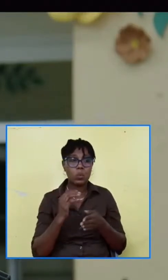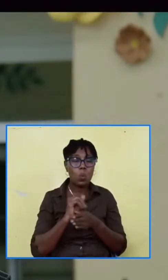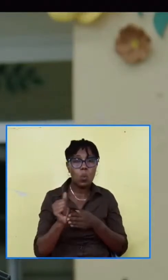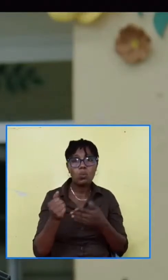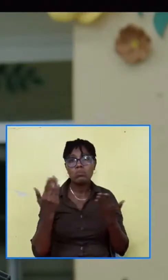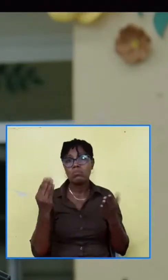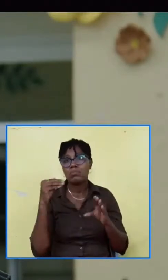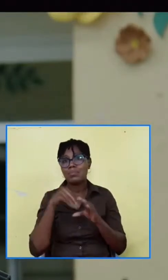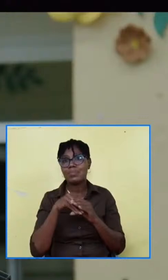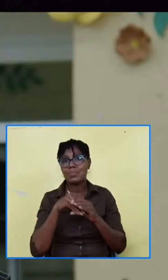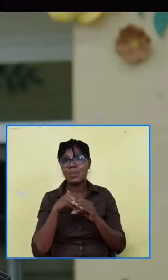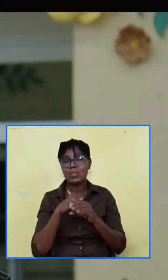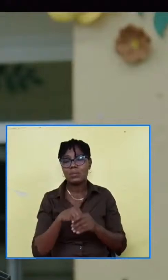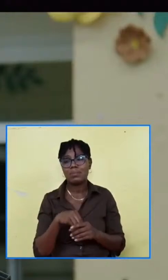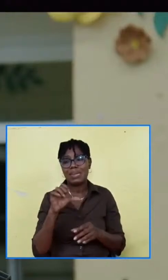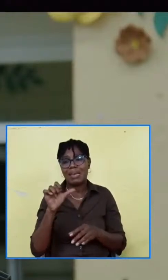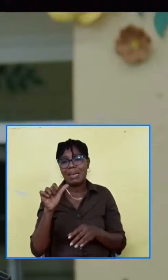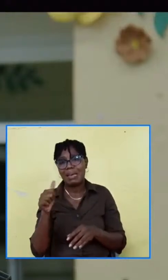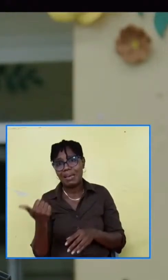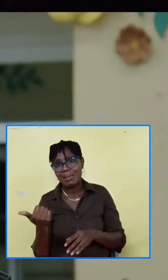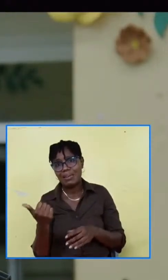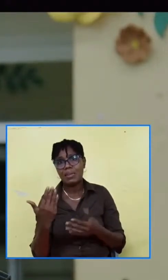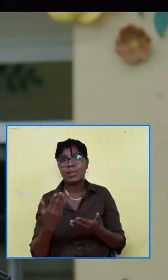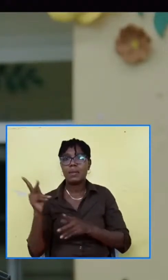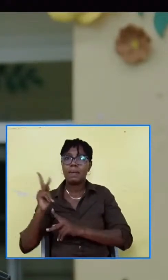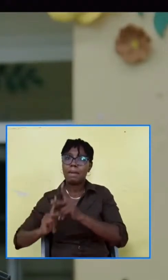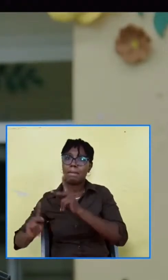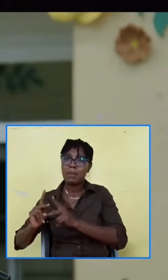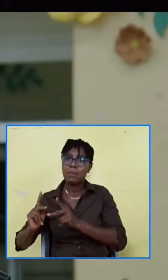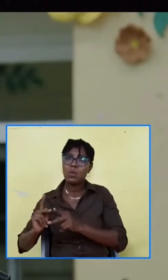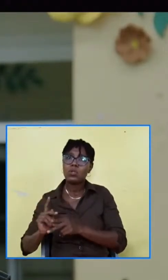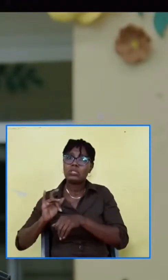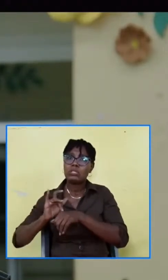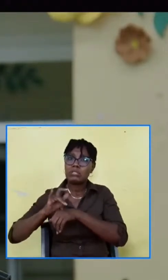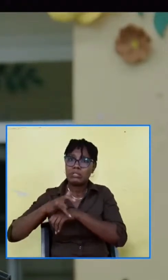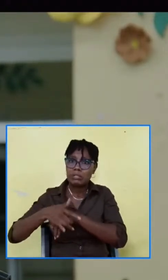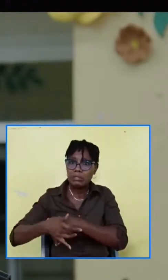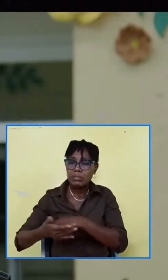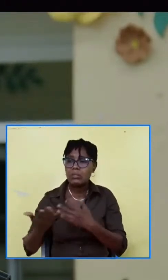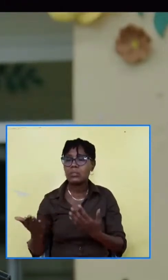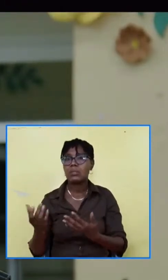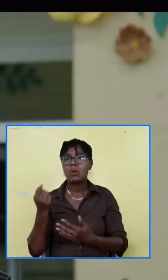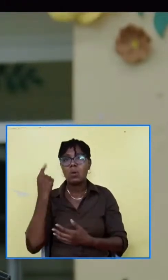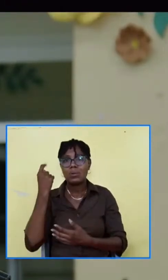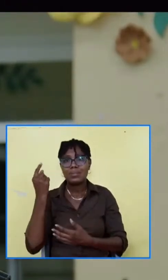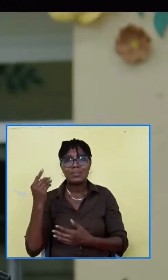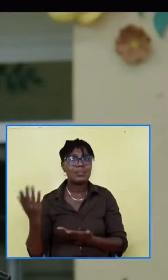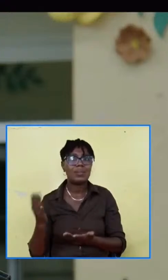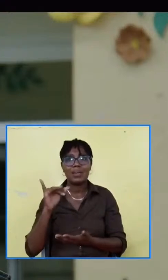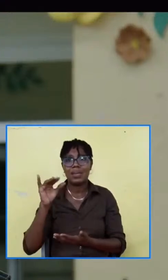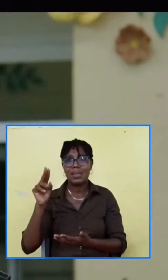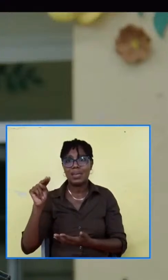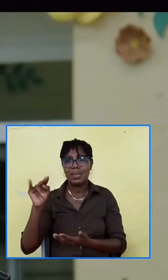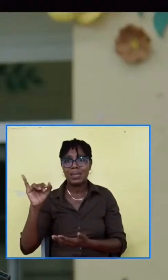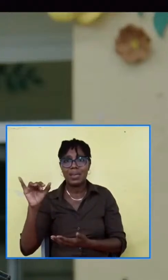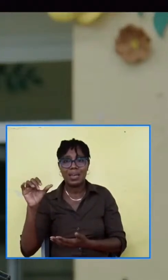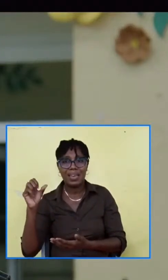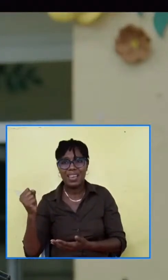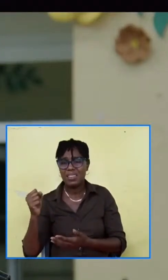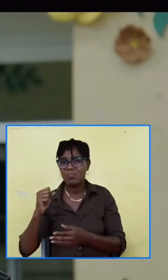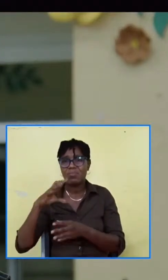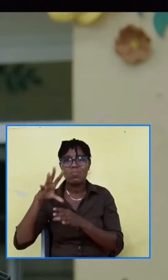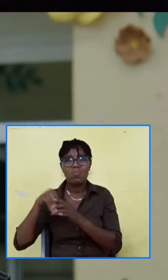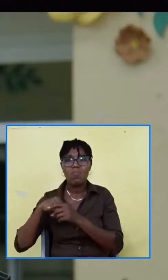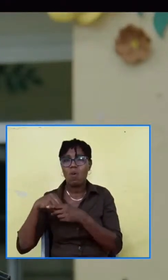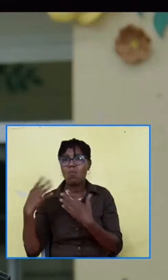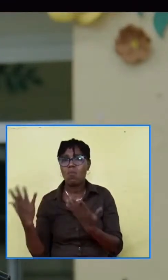investment. On the other note, to get people also early into the understanding what is national insurance about, give them a chance when they contribute